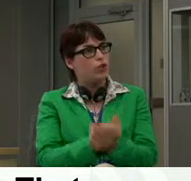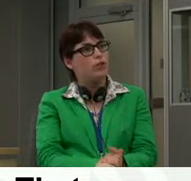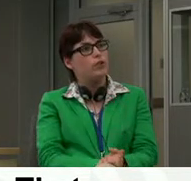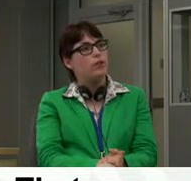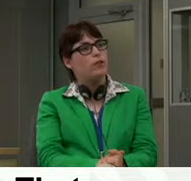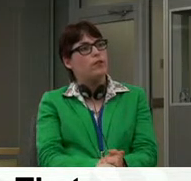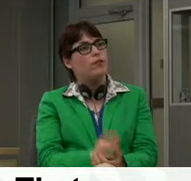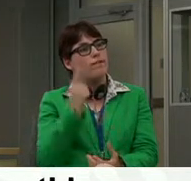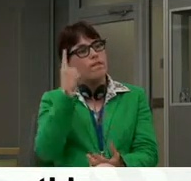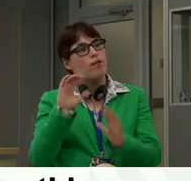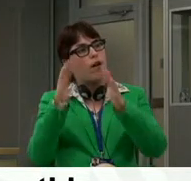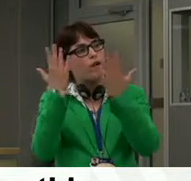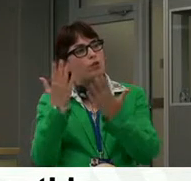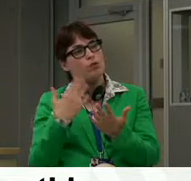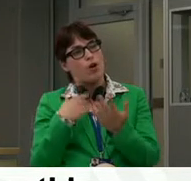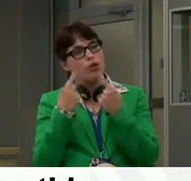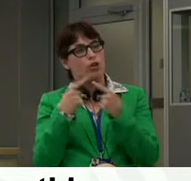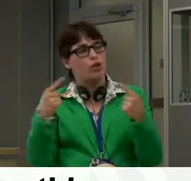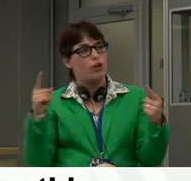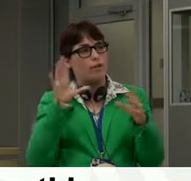We are different in unique ways.